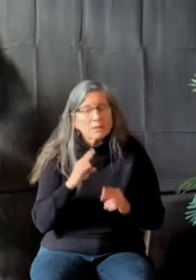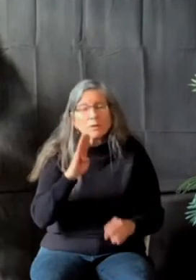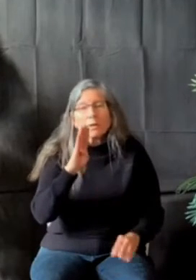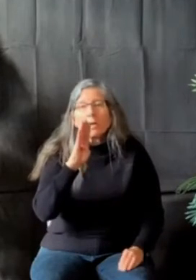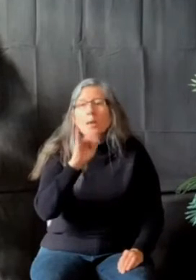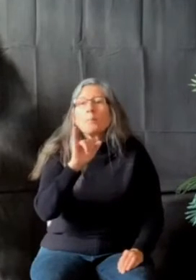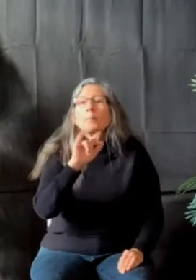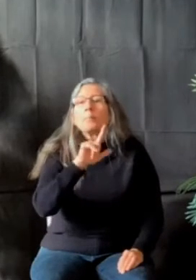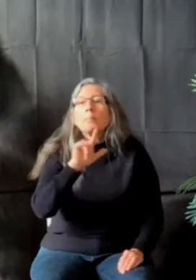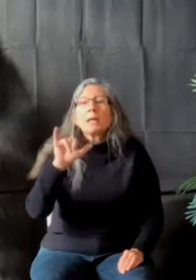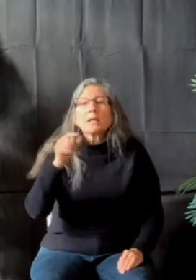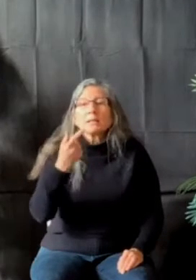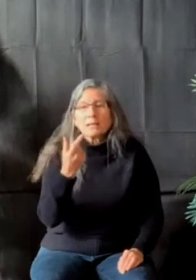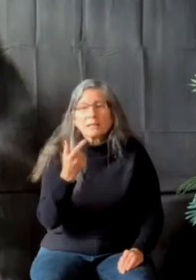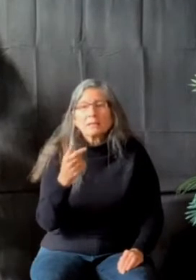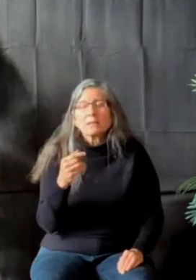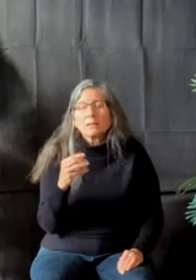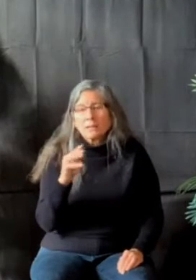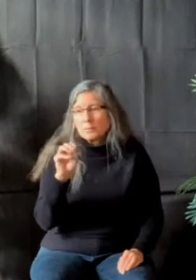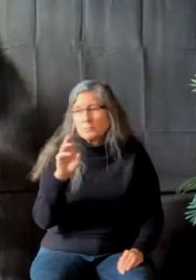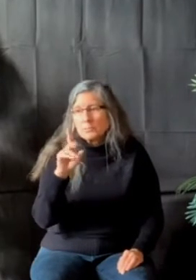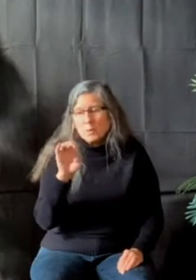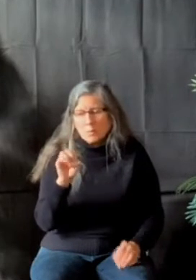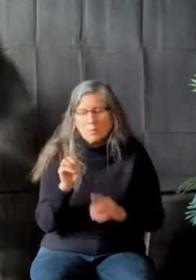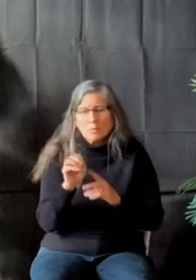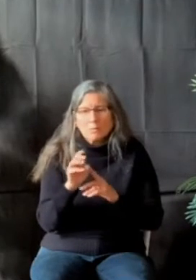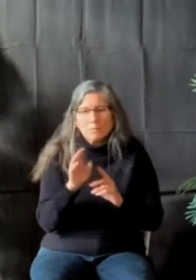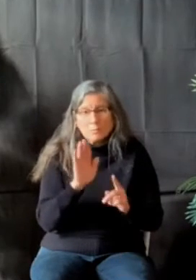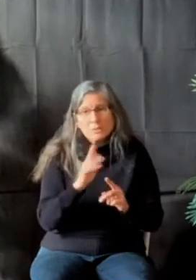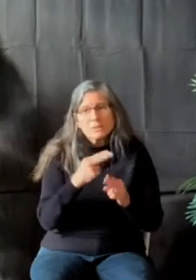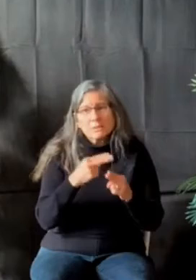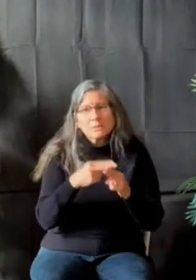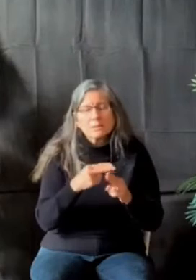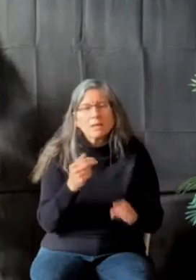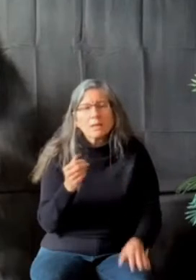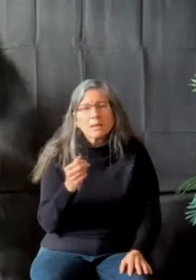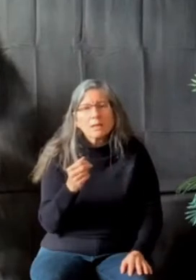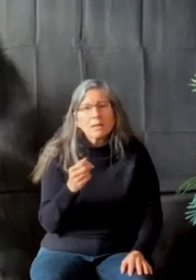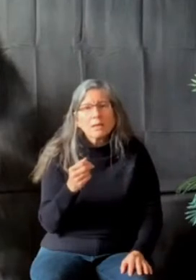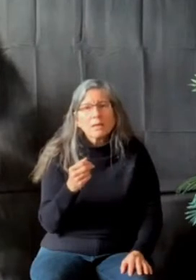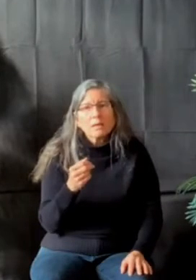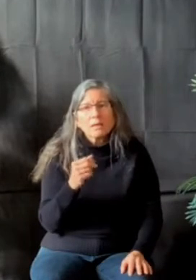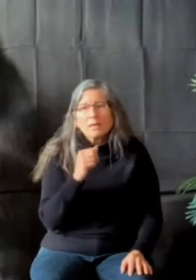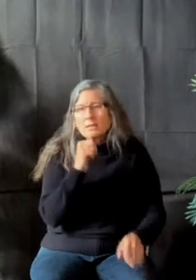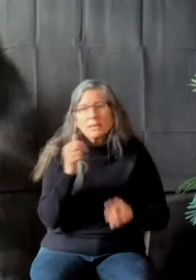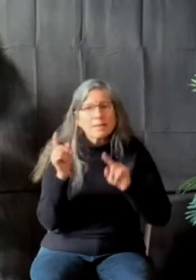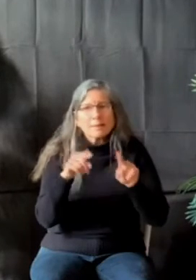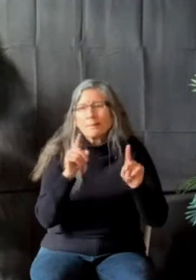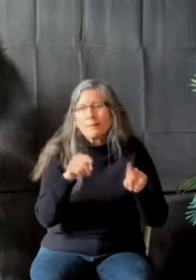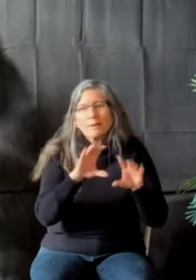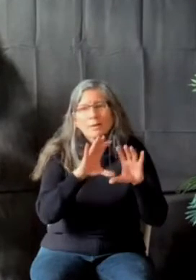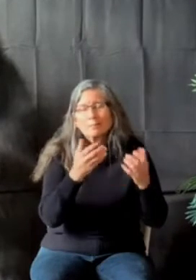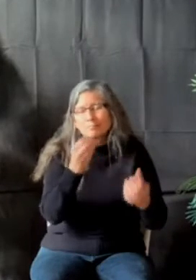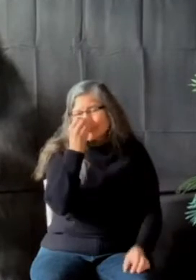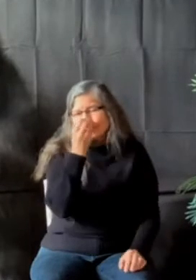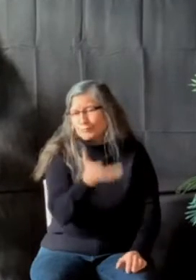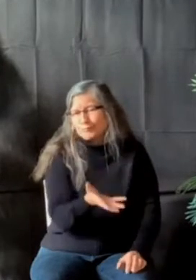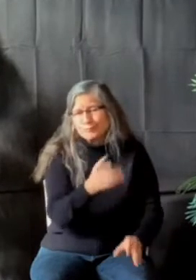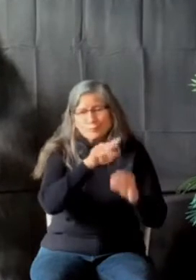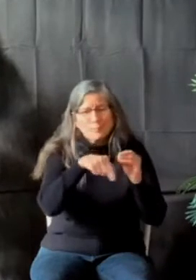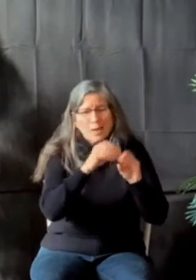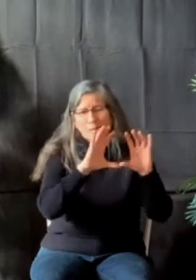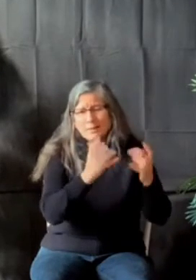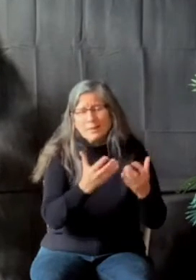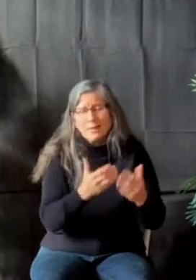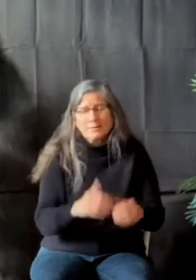Billy Newell. And Billy didn't go to the classes. He could care less about the classes.